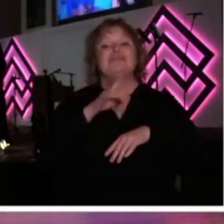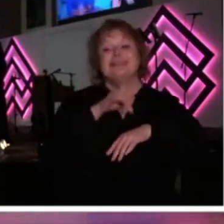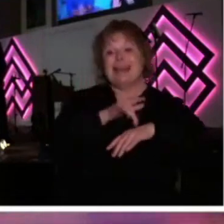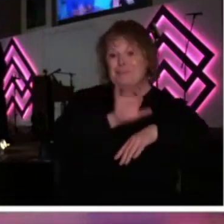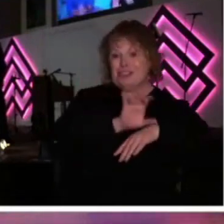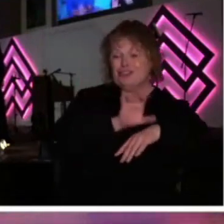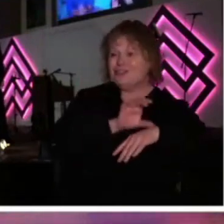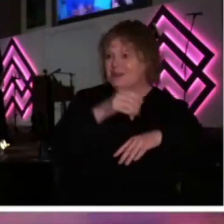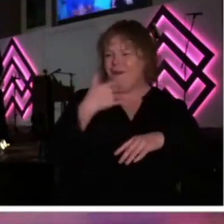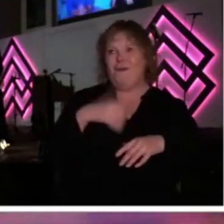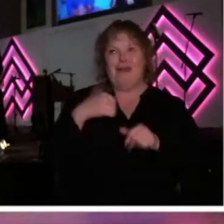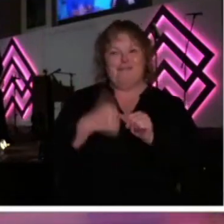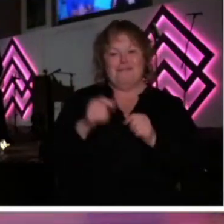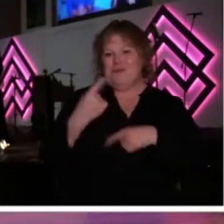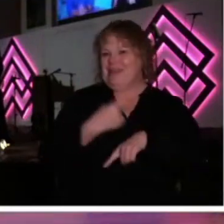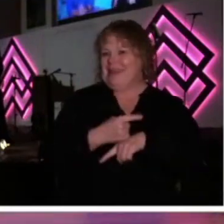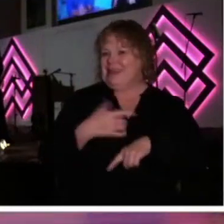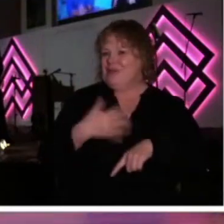actually remember it very well.